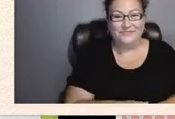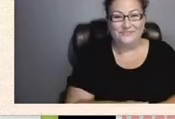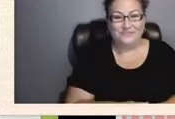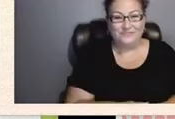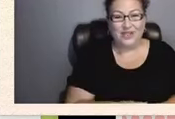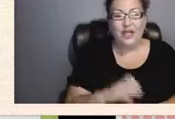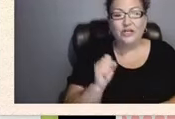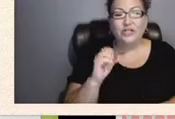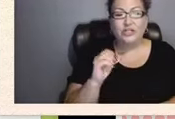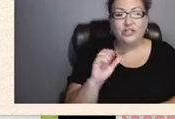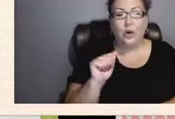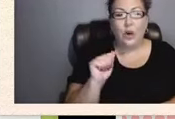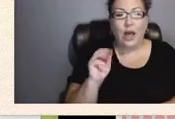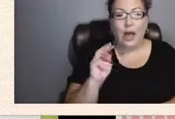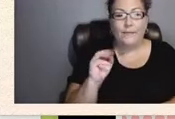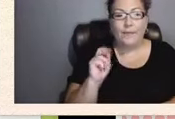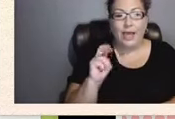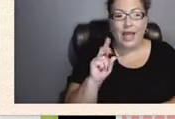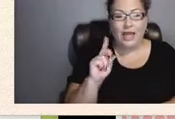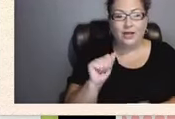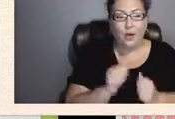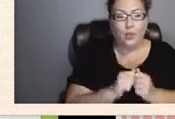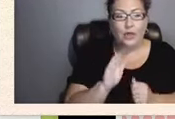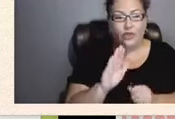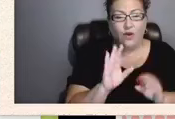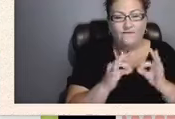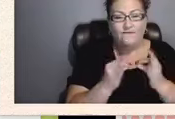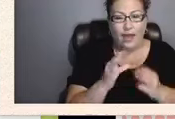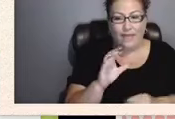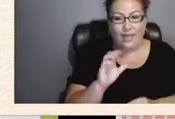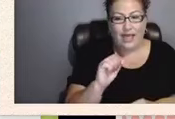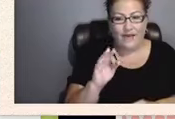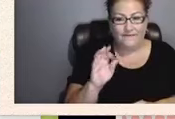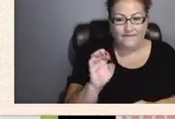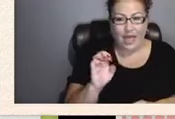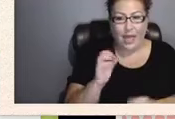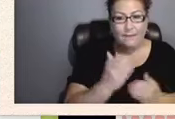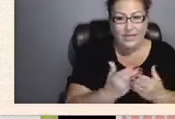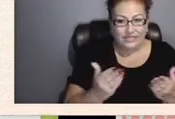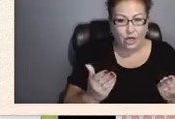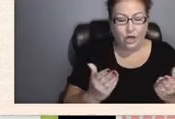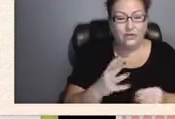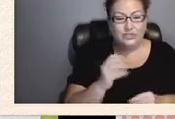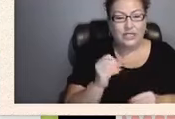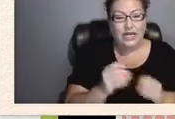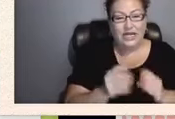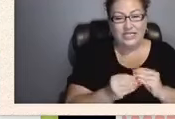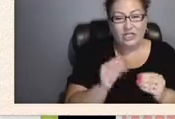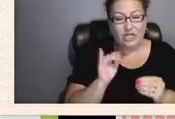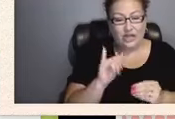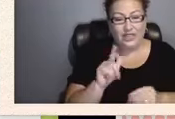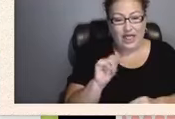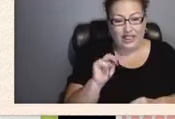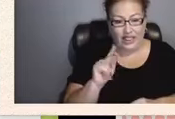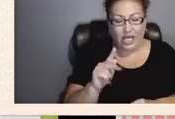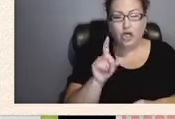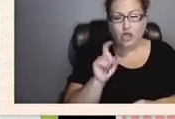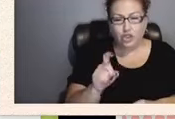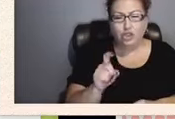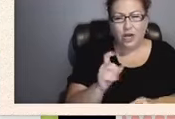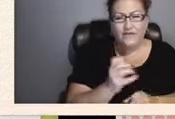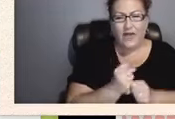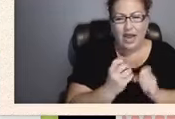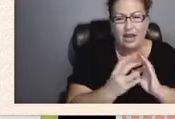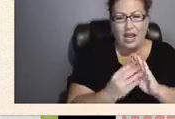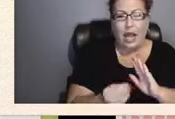Amanda, so with your Family Cafe materials, in addition to this link, you should have got a copy of